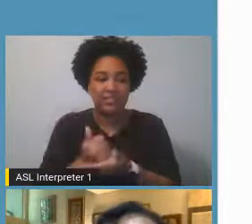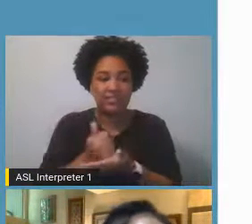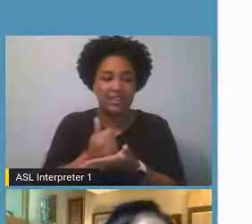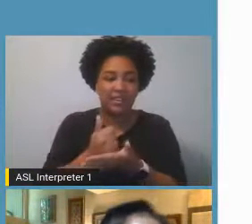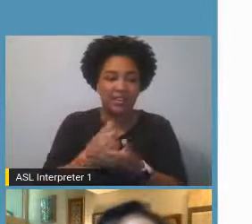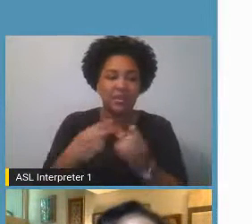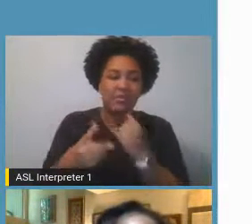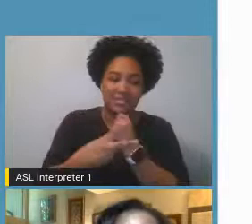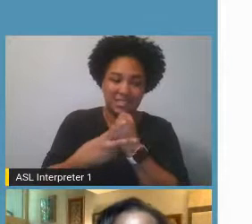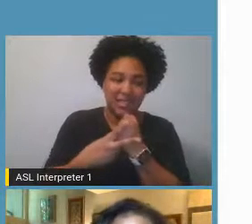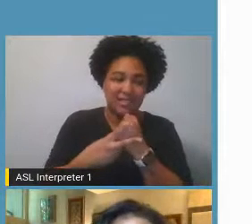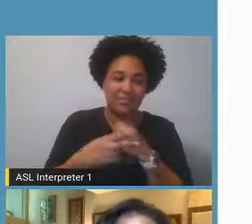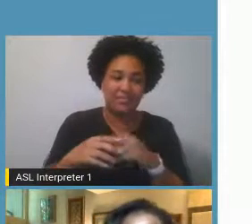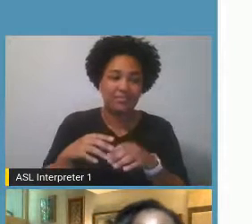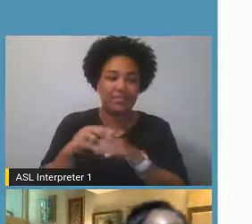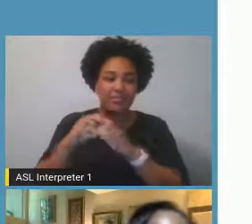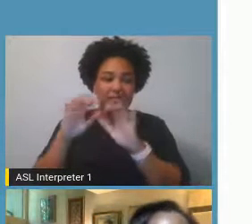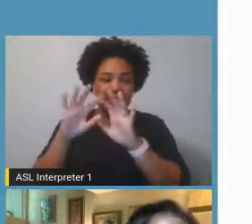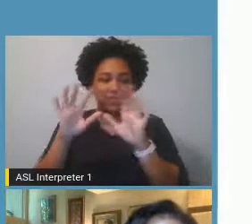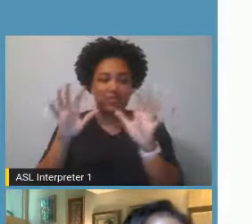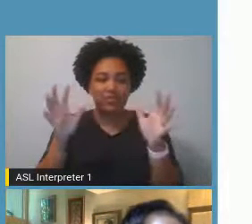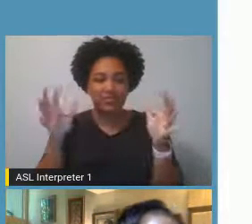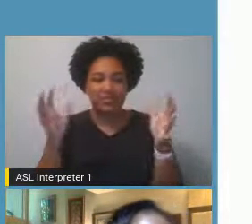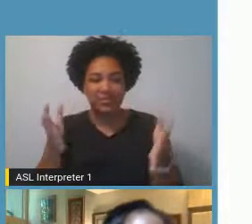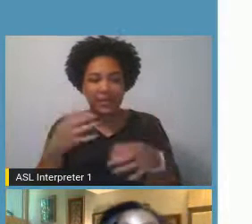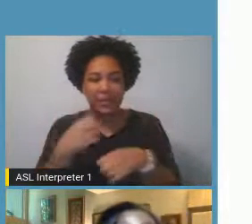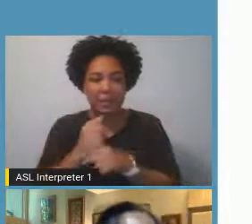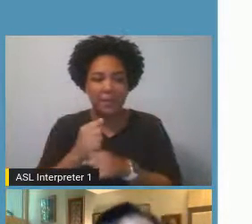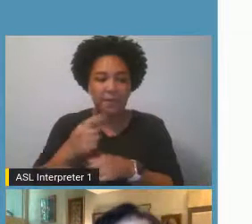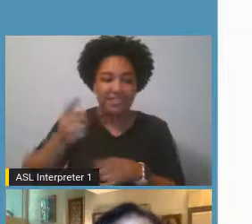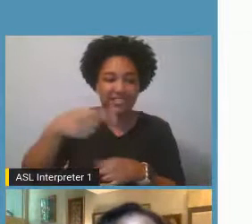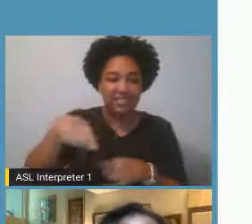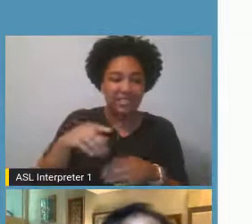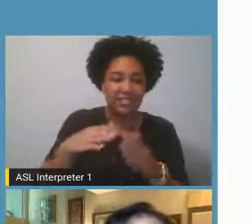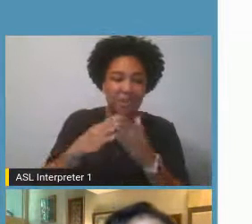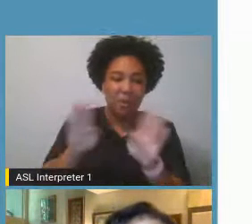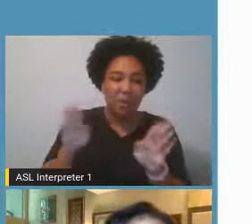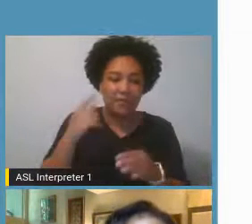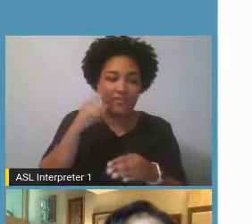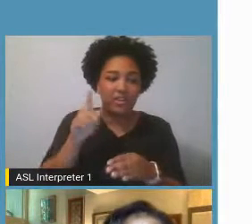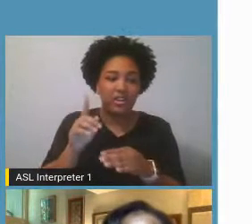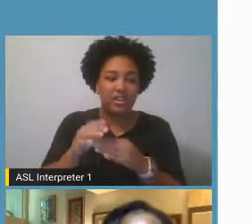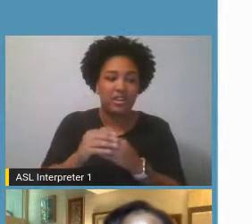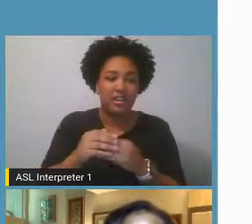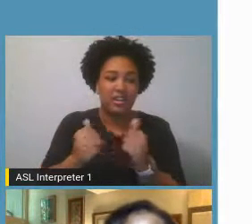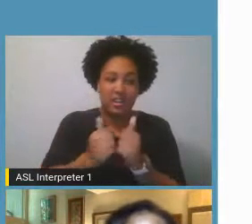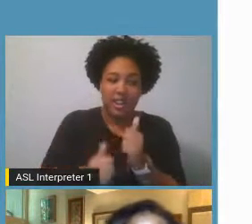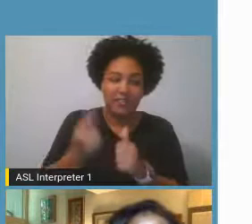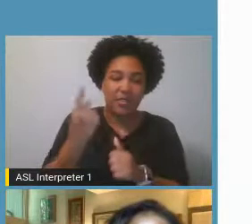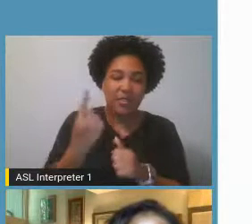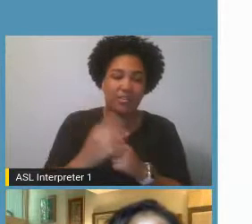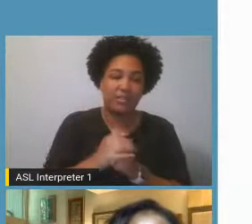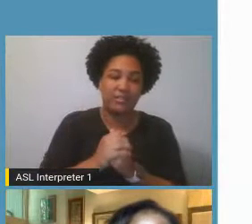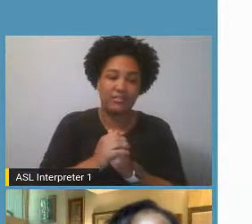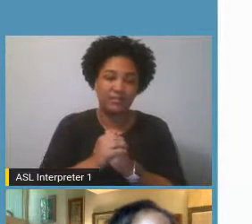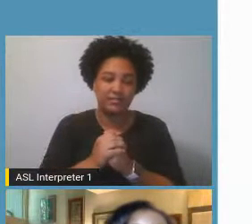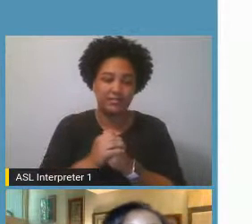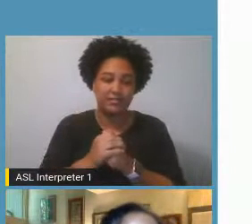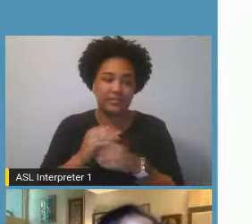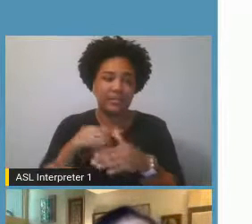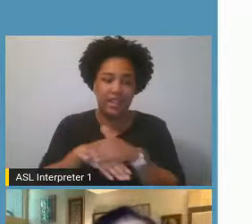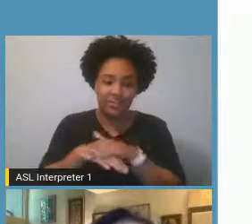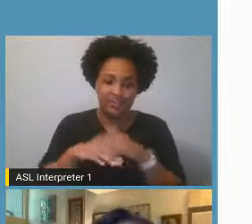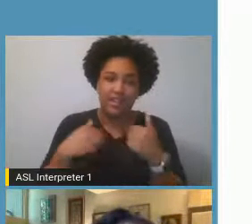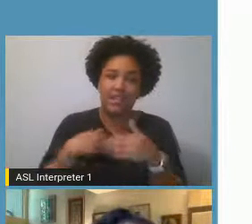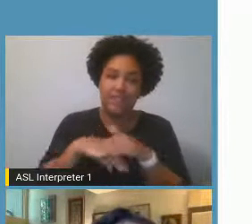to make these resources accessible for the general public and for scholars and for researchers. You have a